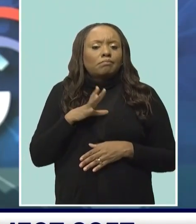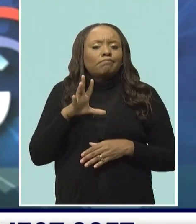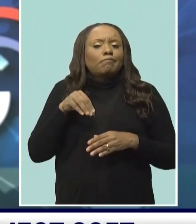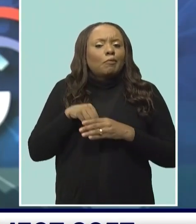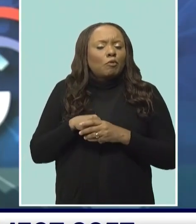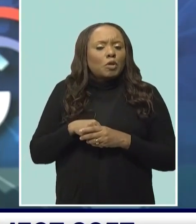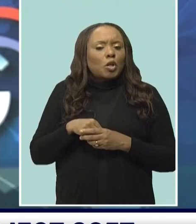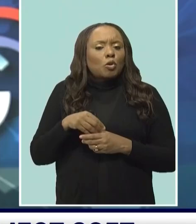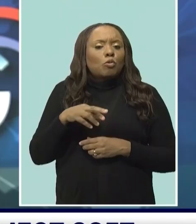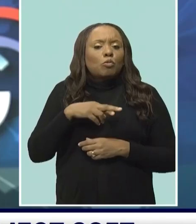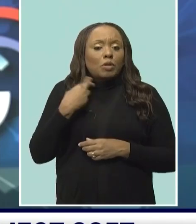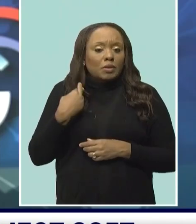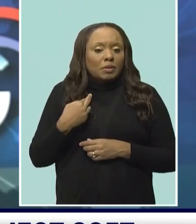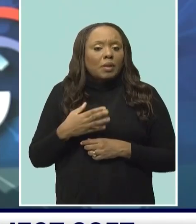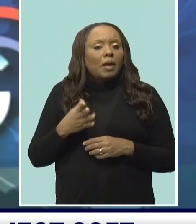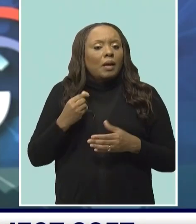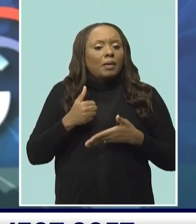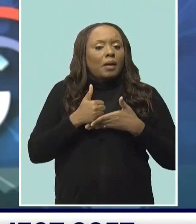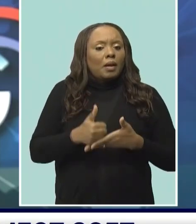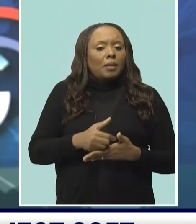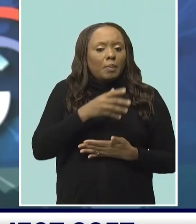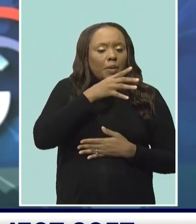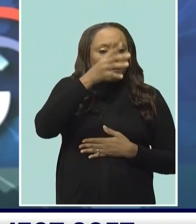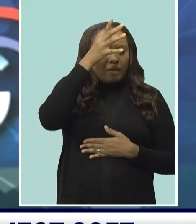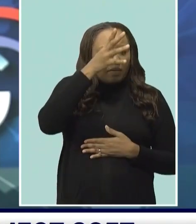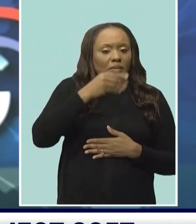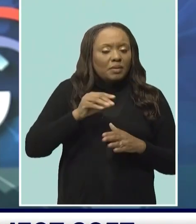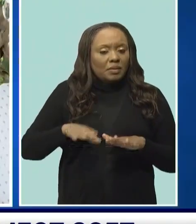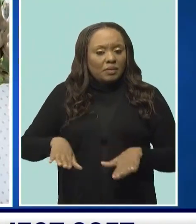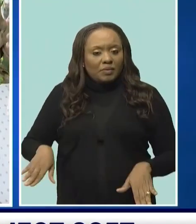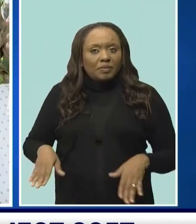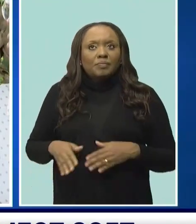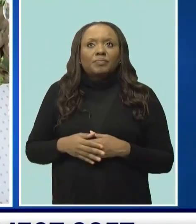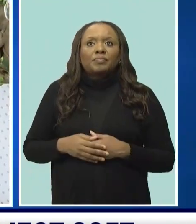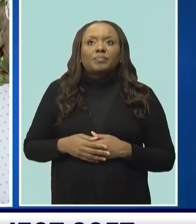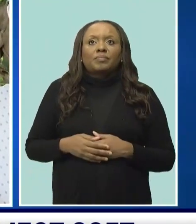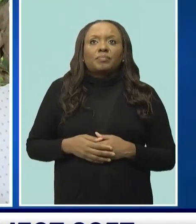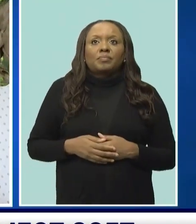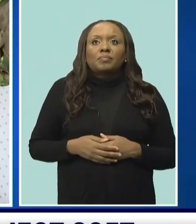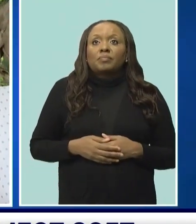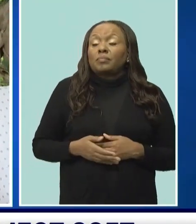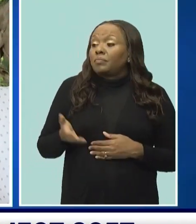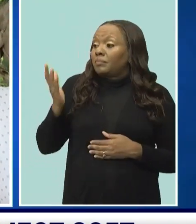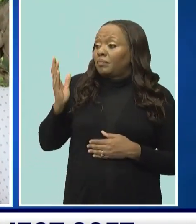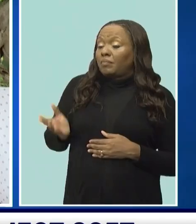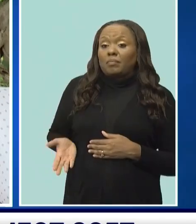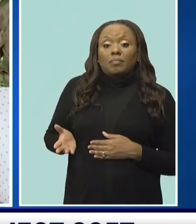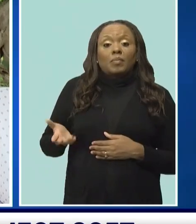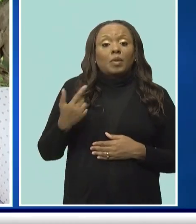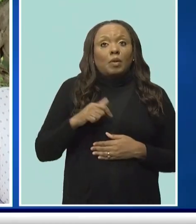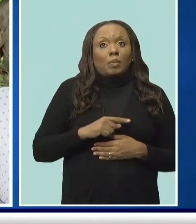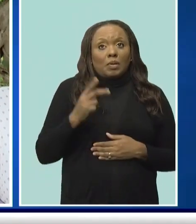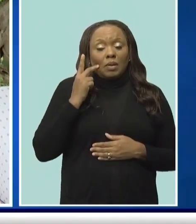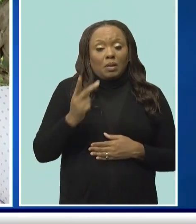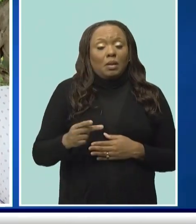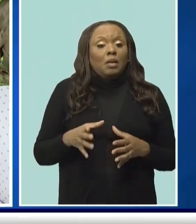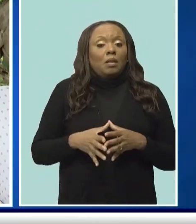both the children and their parents and guardians. We have been seeing success.